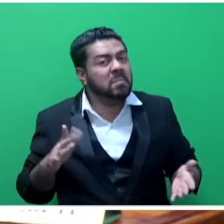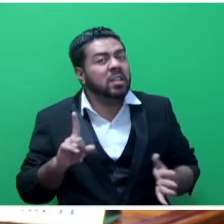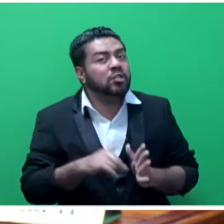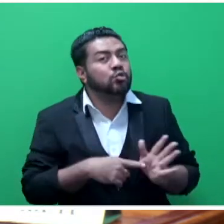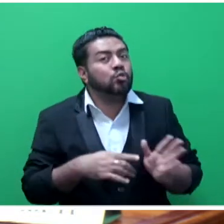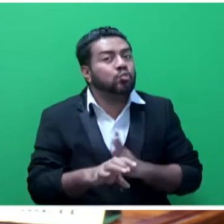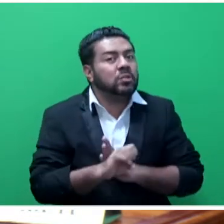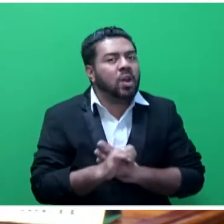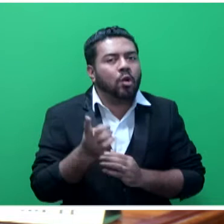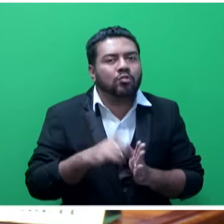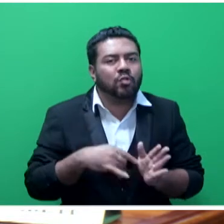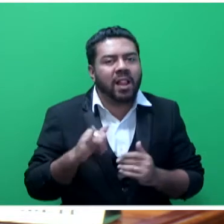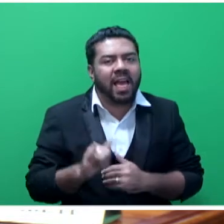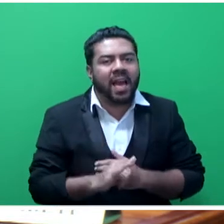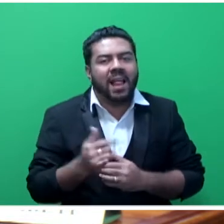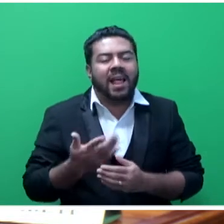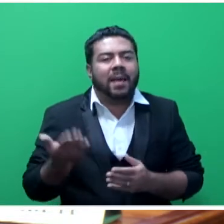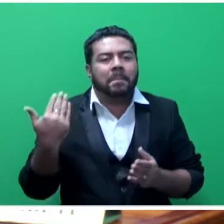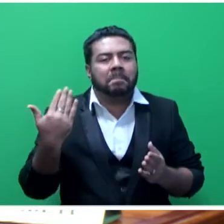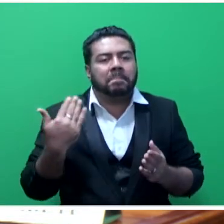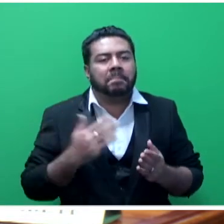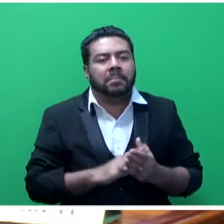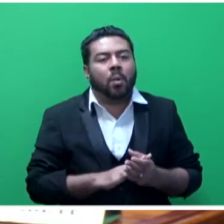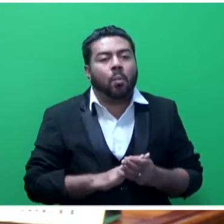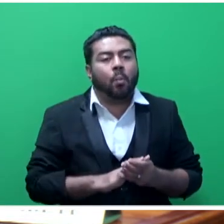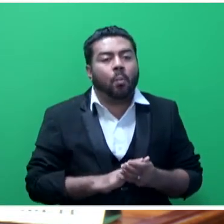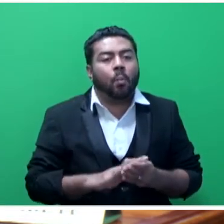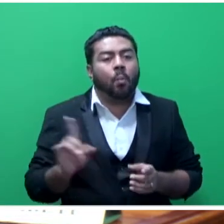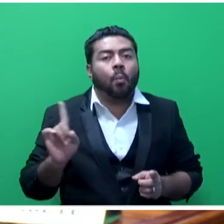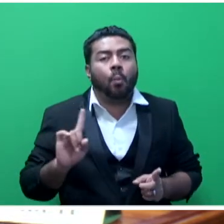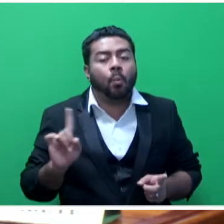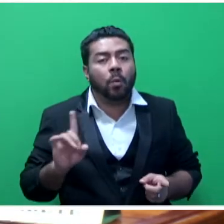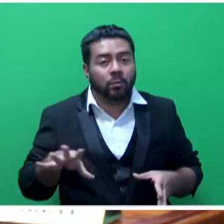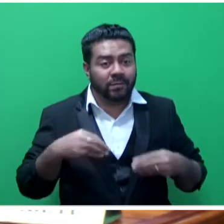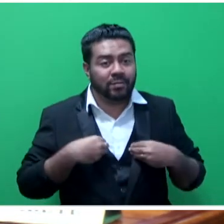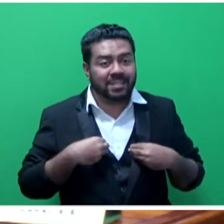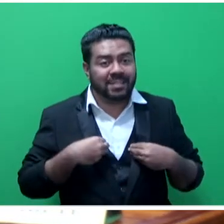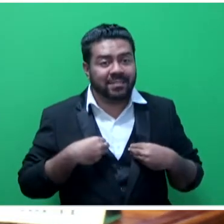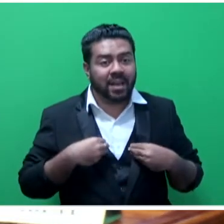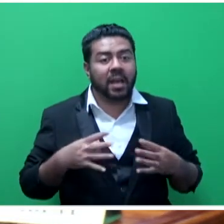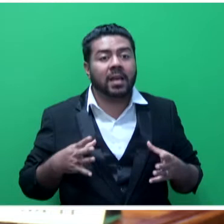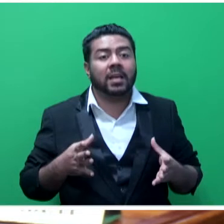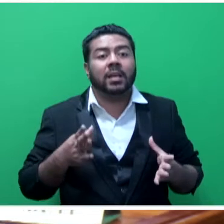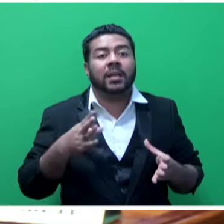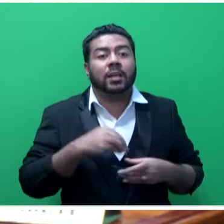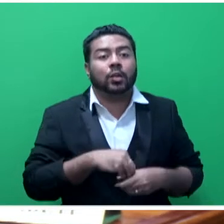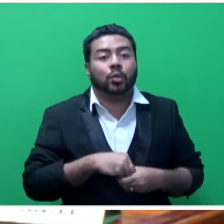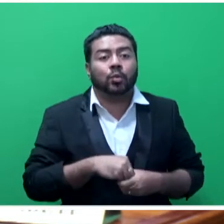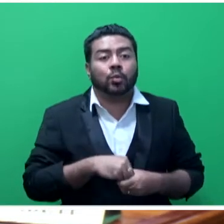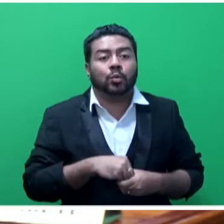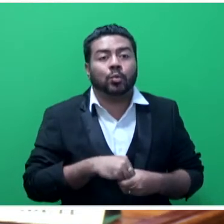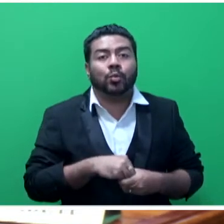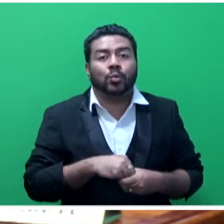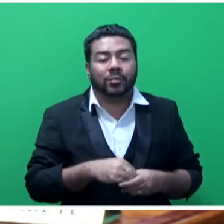June-July period. What we have received so far, Mr. Speaker, sir, include 11 rigid inflated